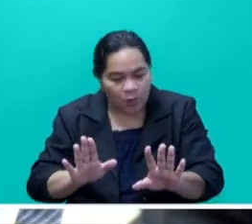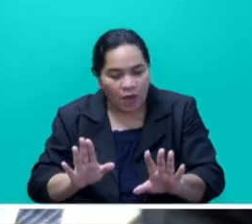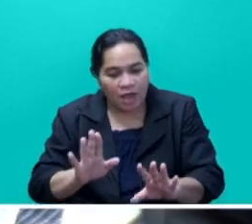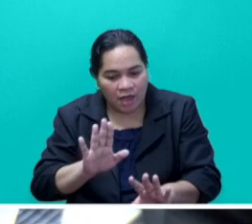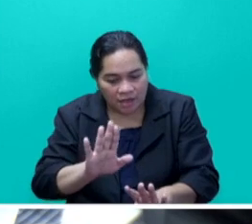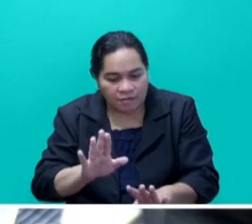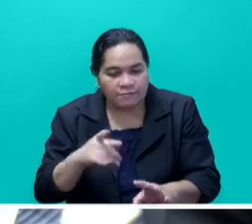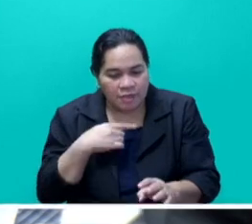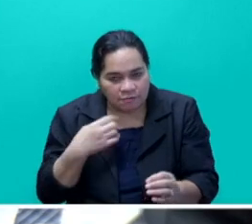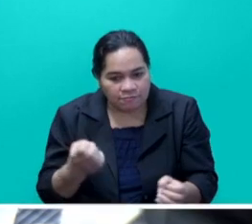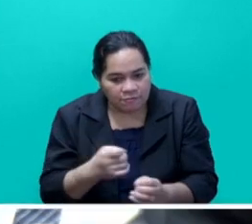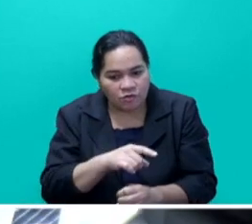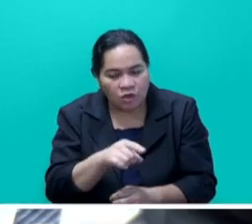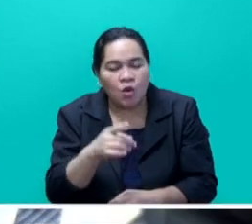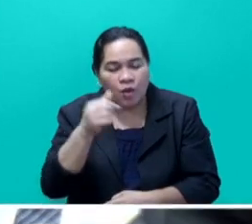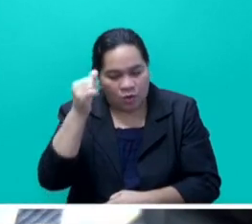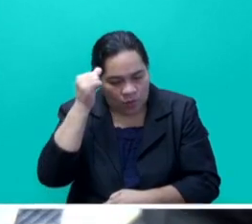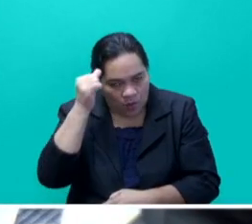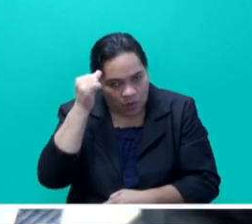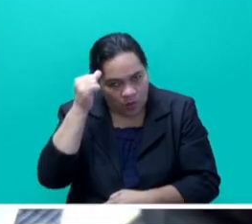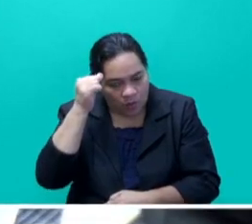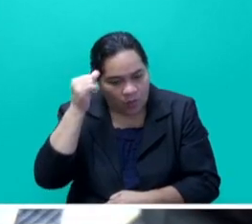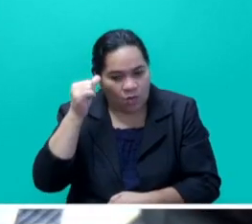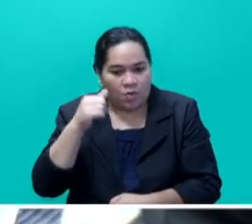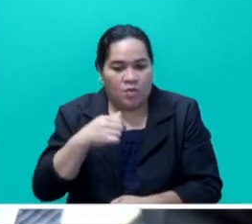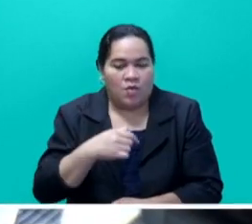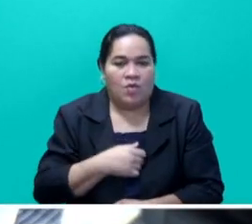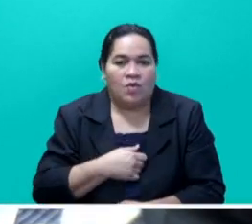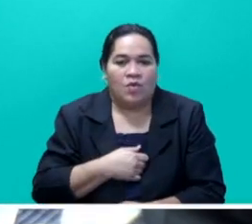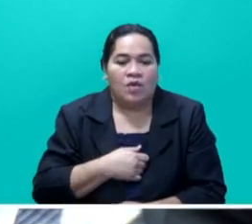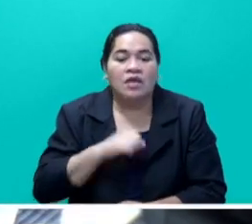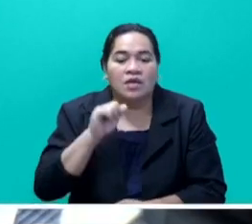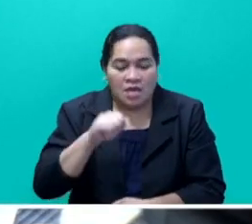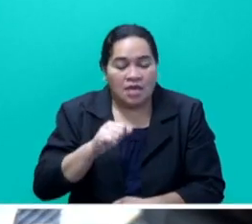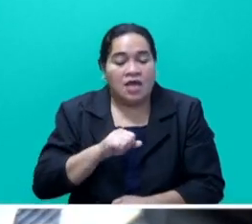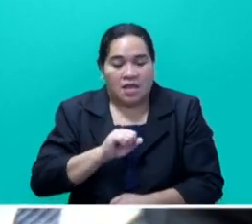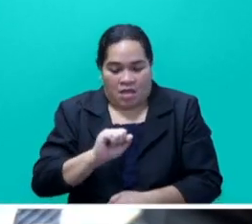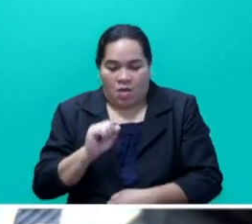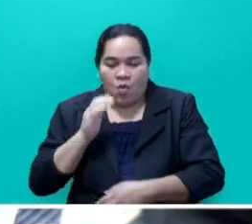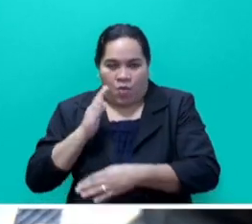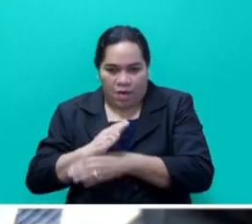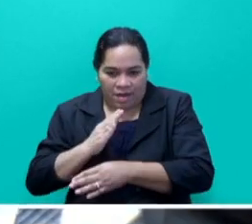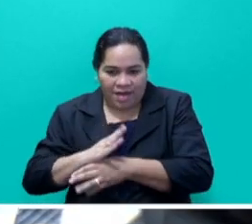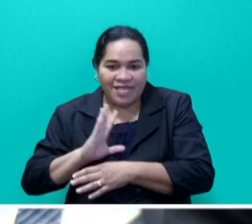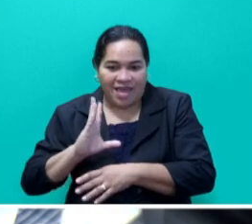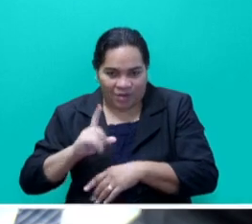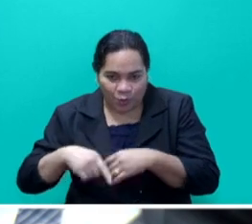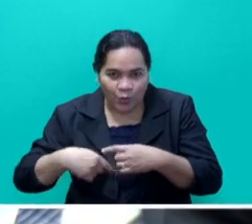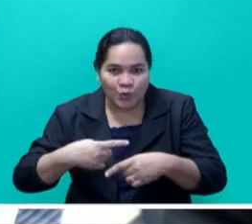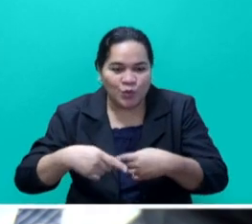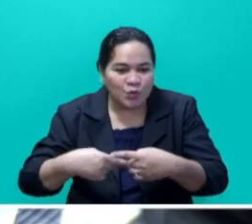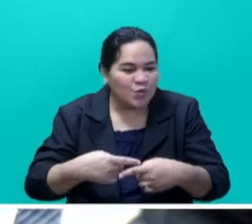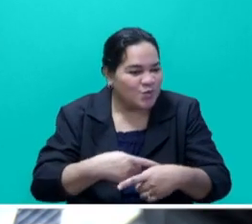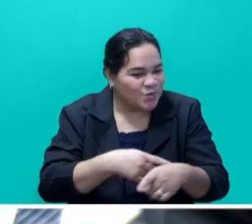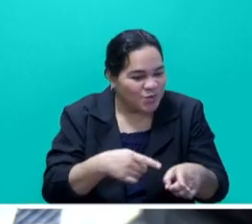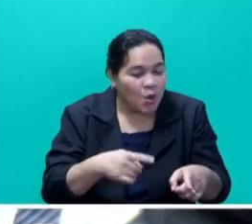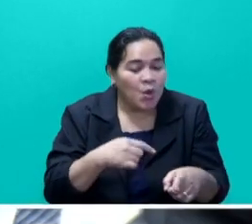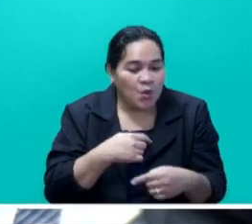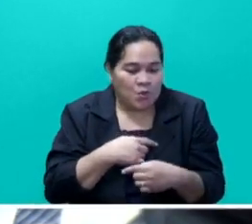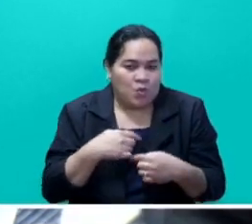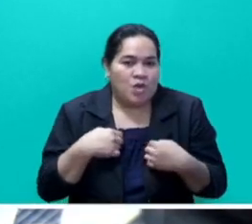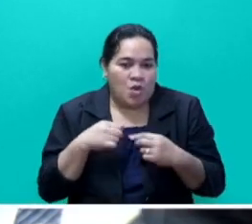are conscious of the fact that while performing the work, we are also